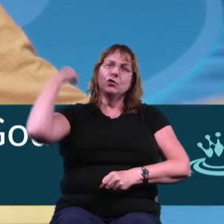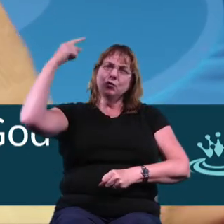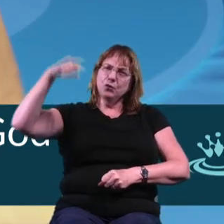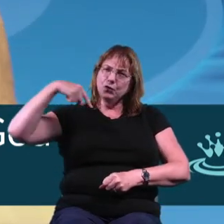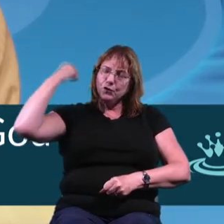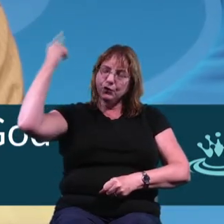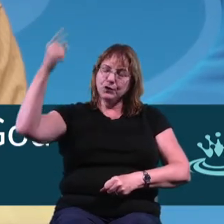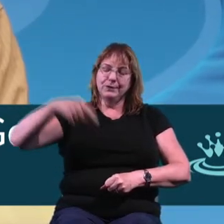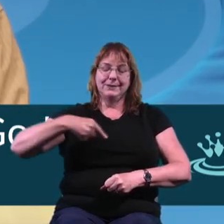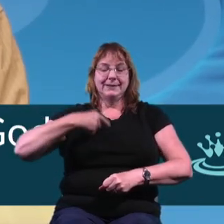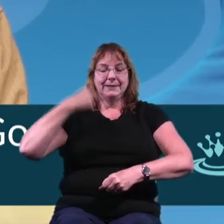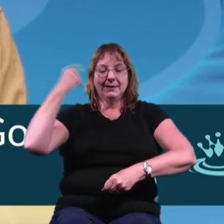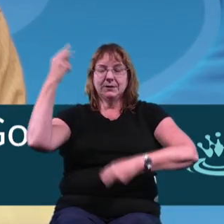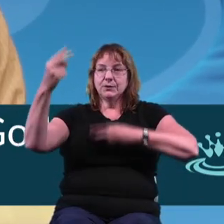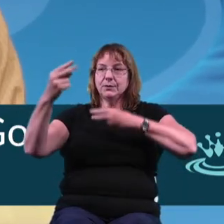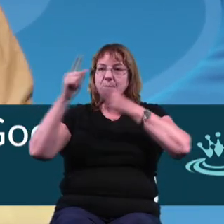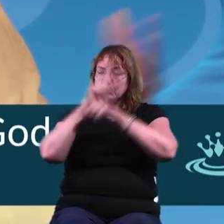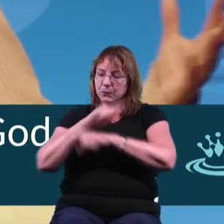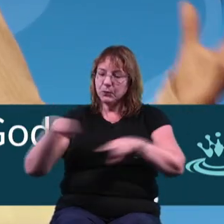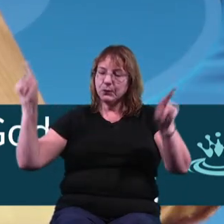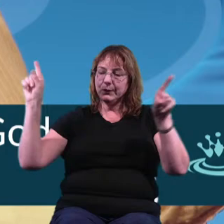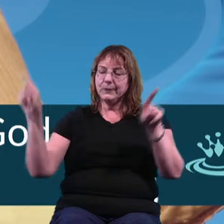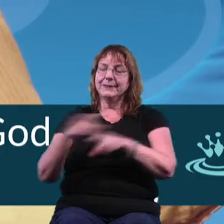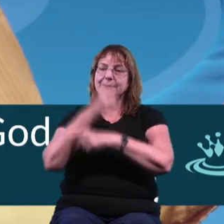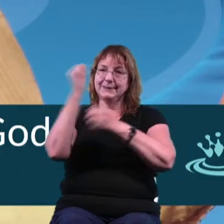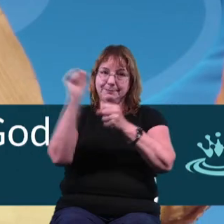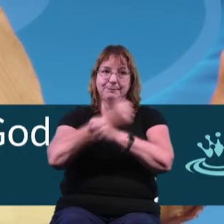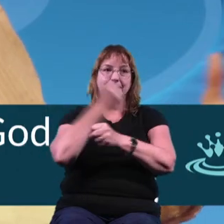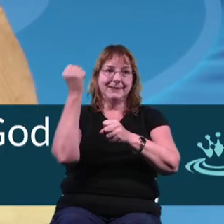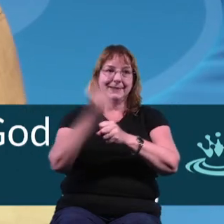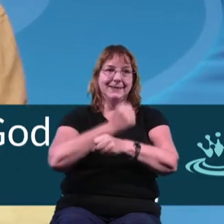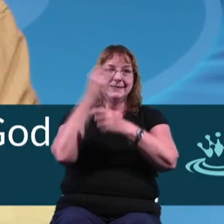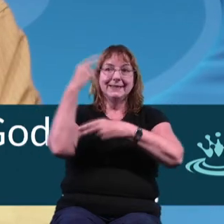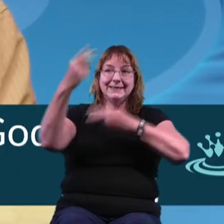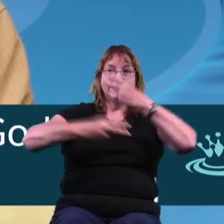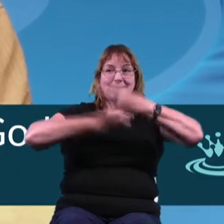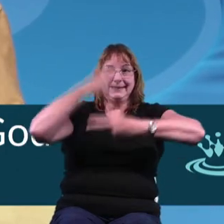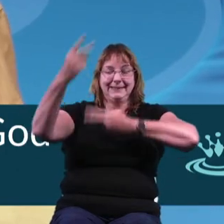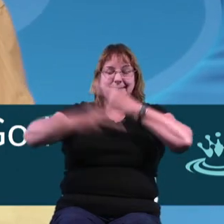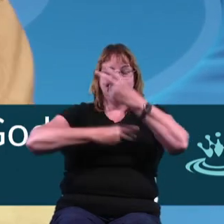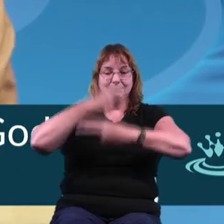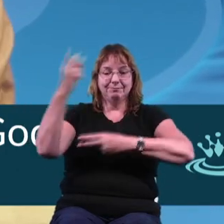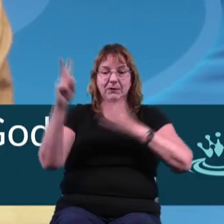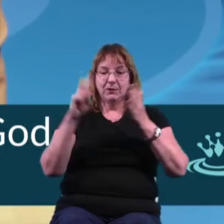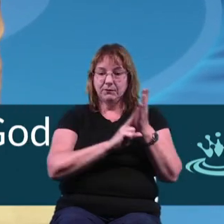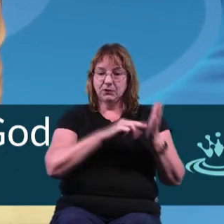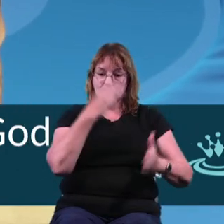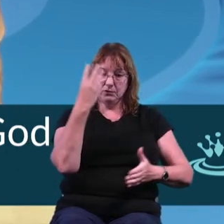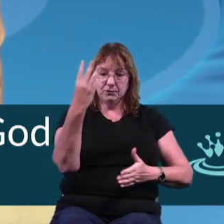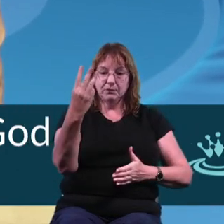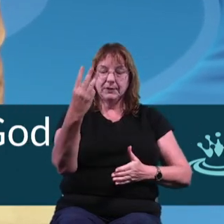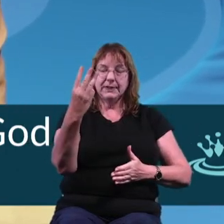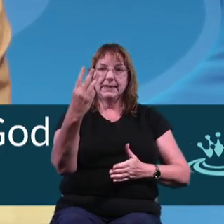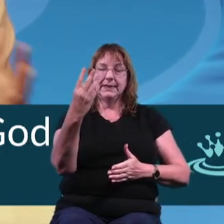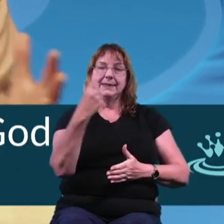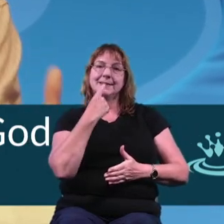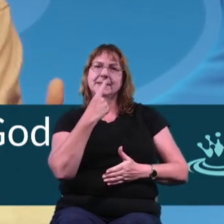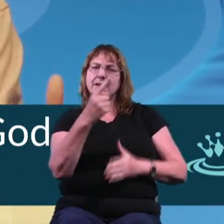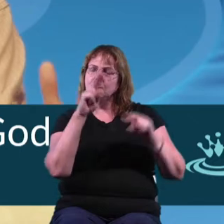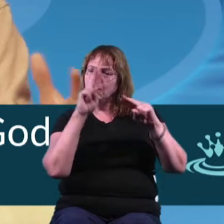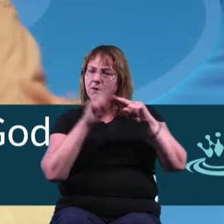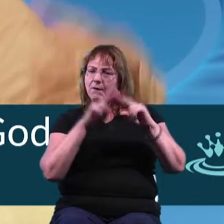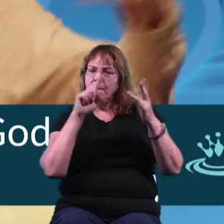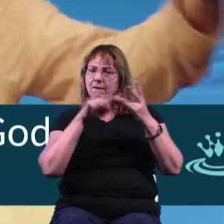to make music. And we're given a reason. Verse 3 begins with the word for. Come